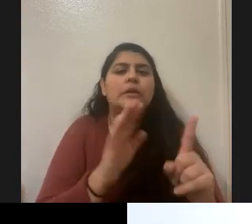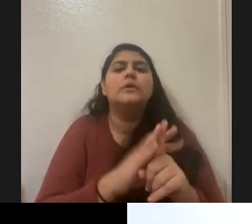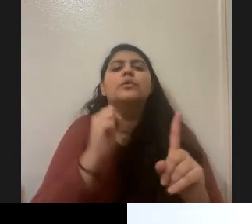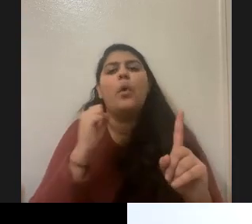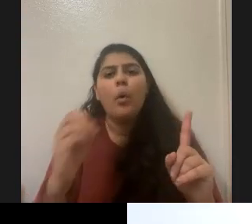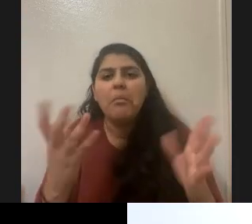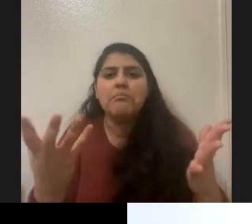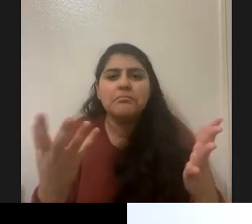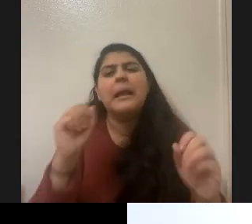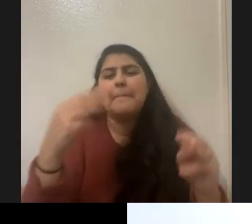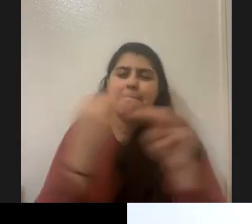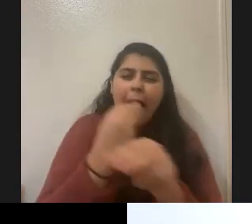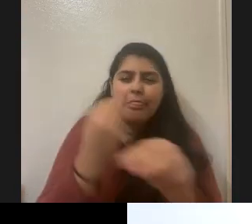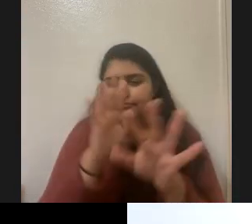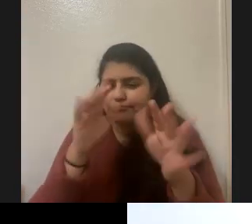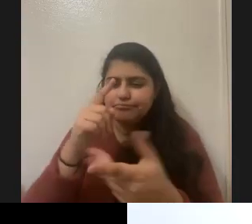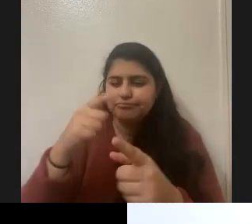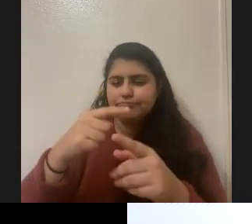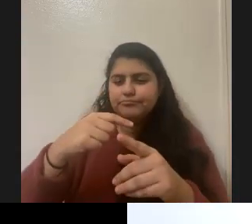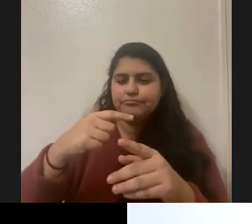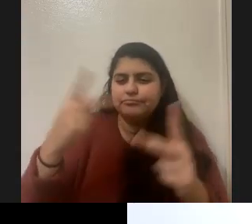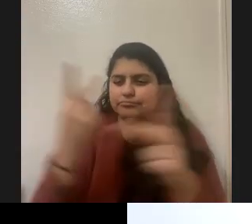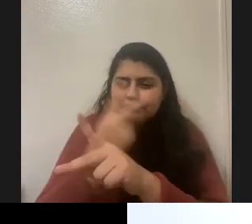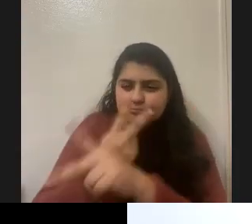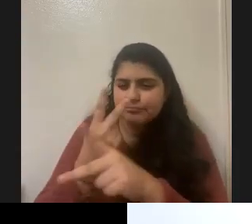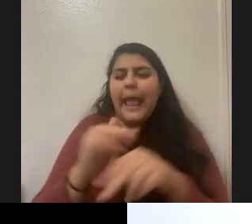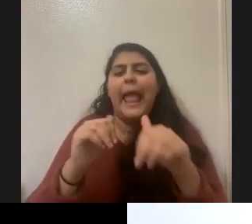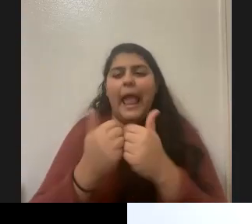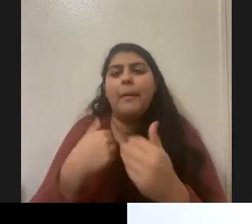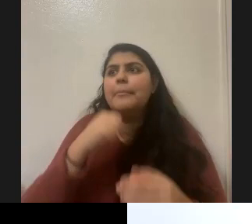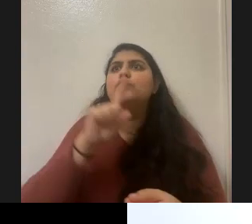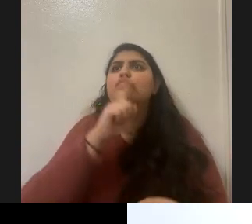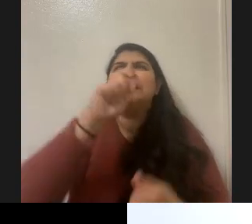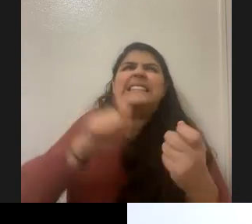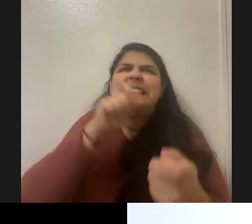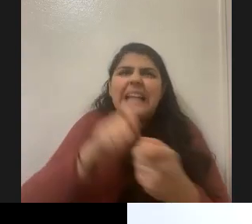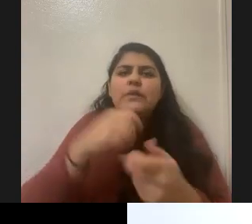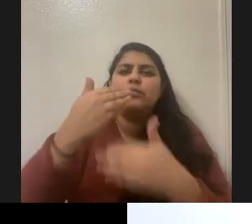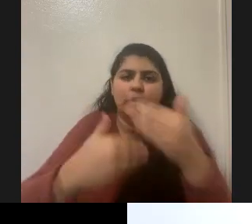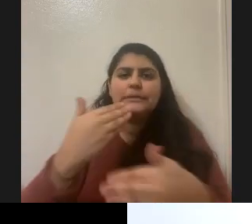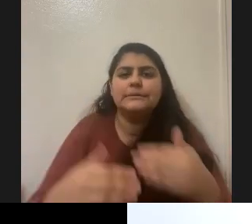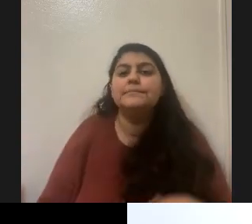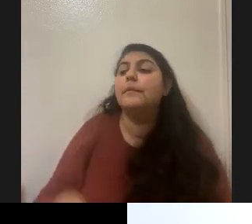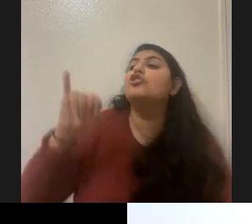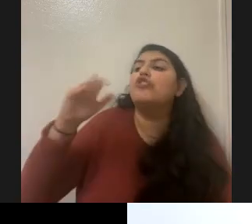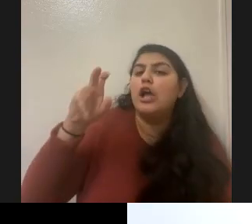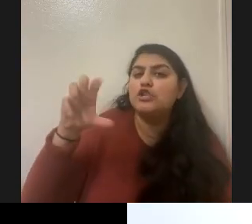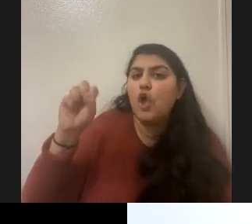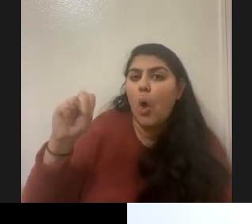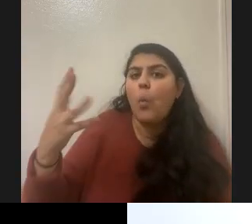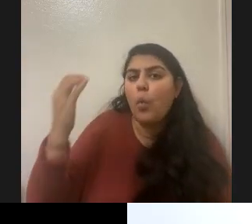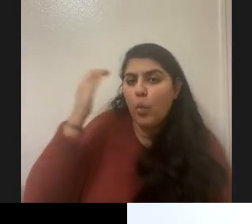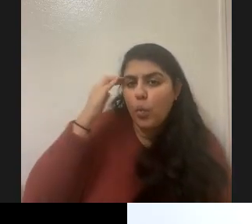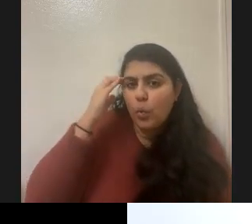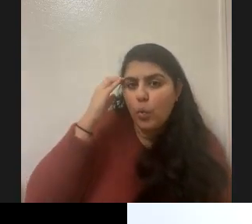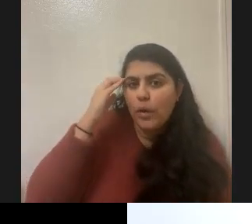You could do some math to get it, I believe, but I'm not sure the exact process right now. Sounds good. Jackson wants to know, how